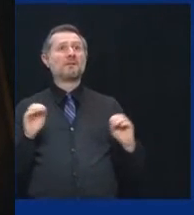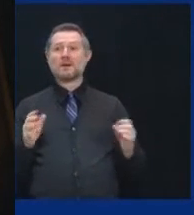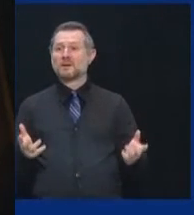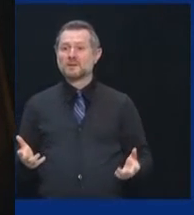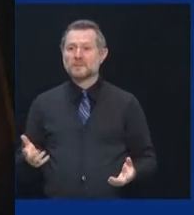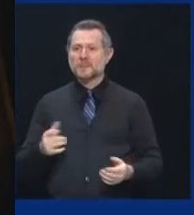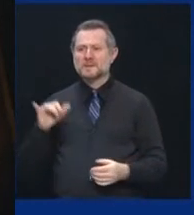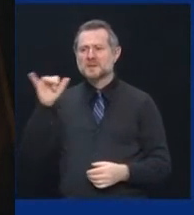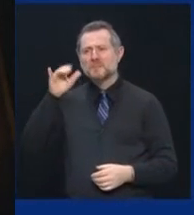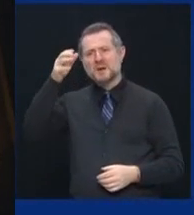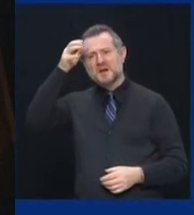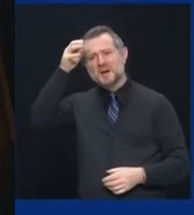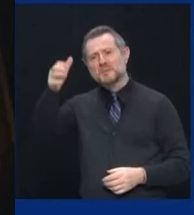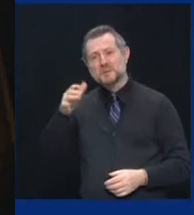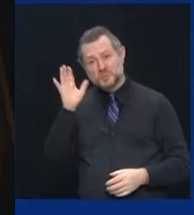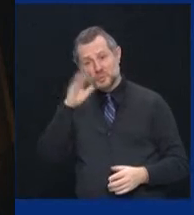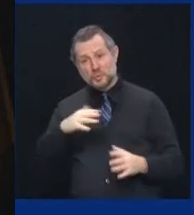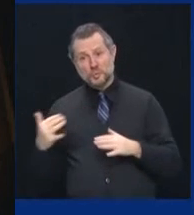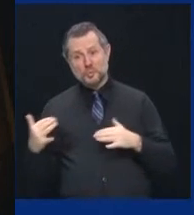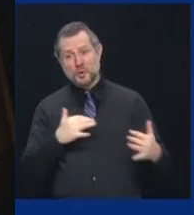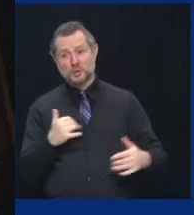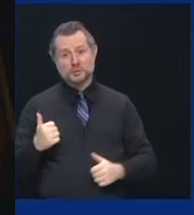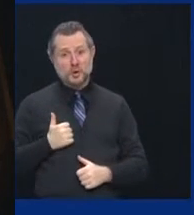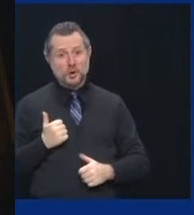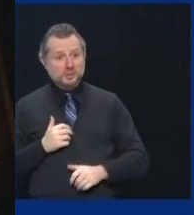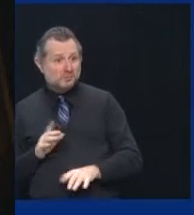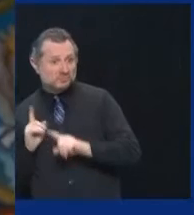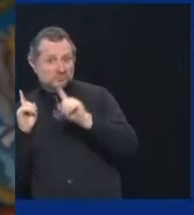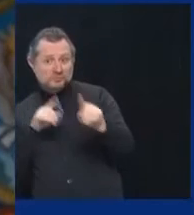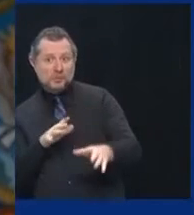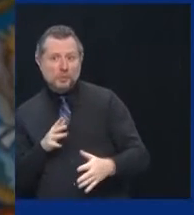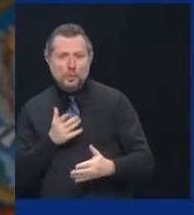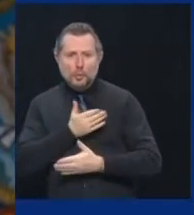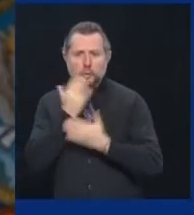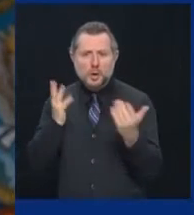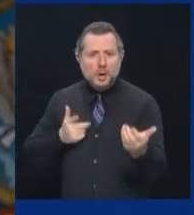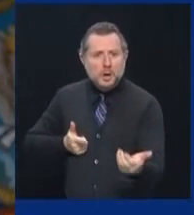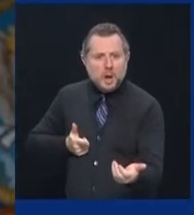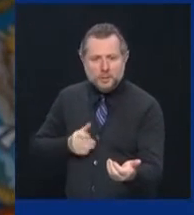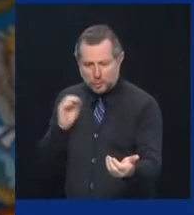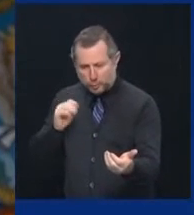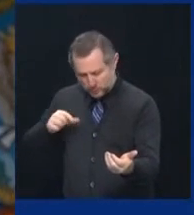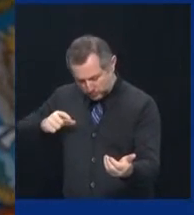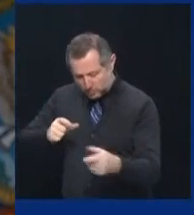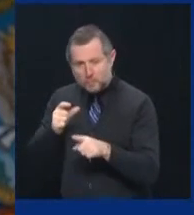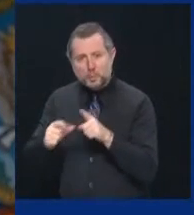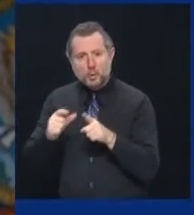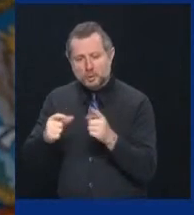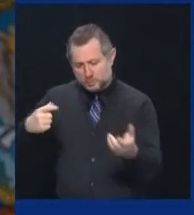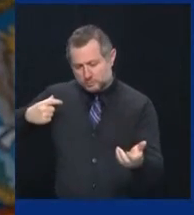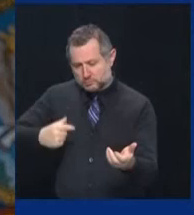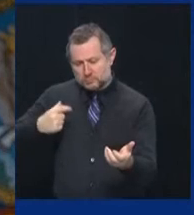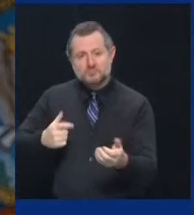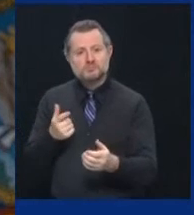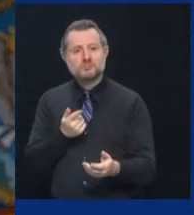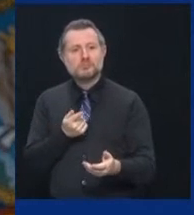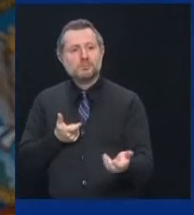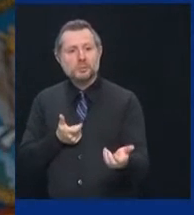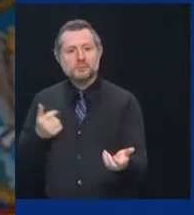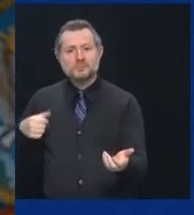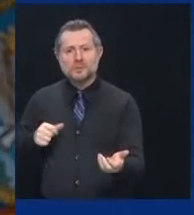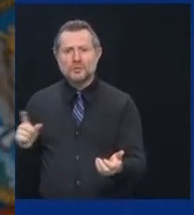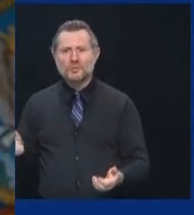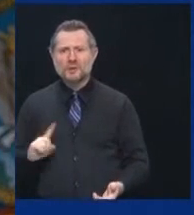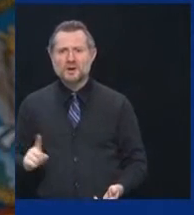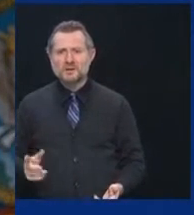battle without bullets. We have had 100 years of medical breakthroughs since the last pandemic